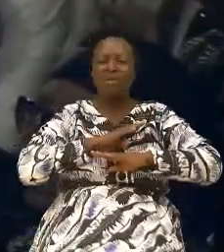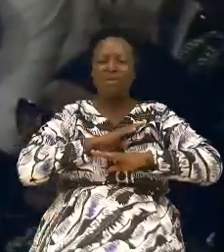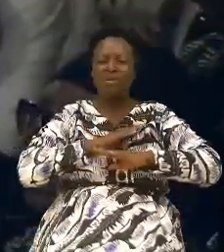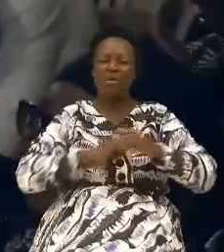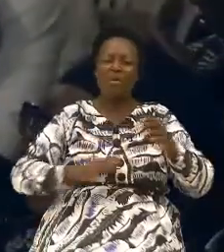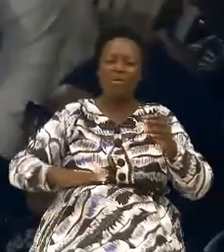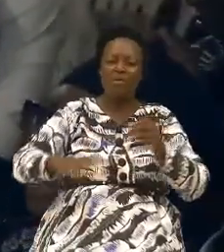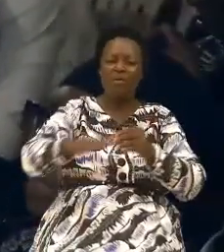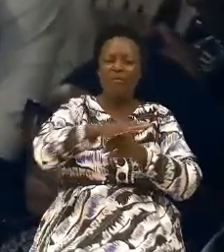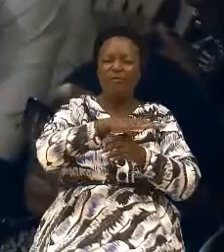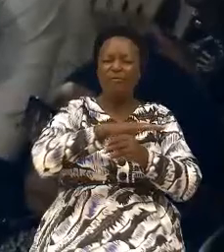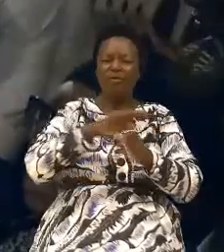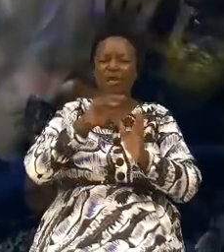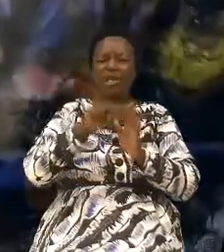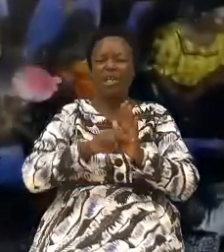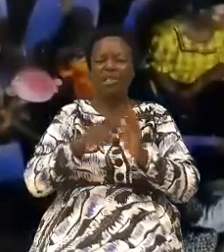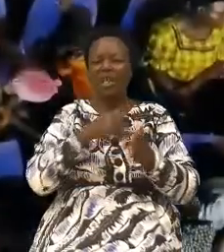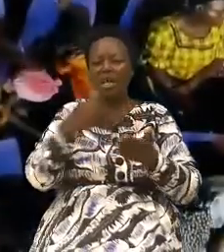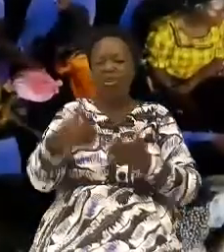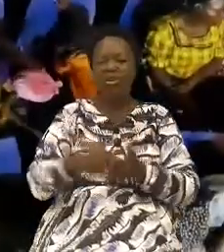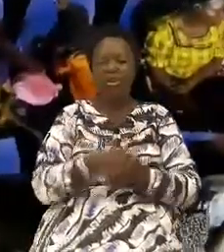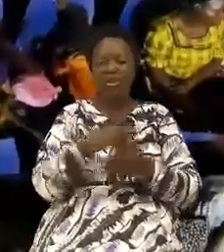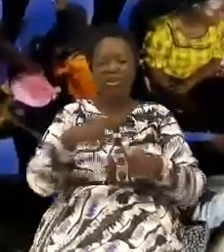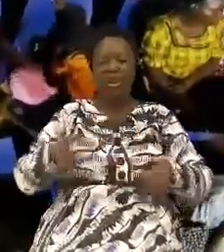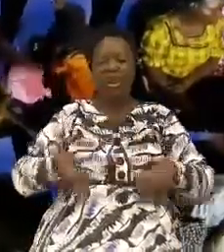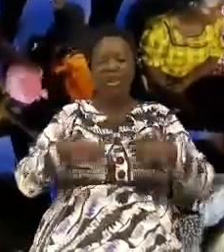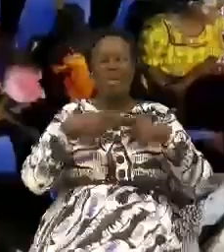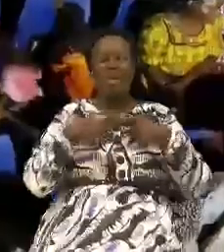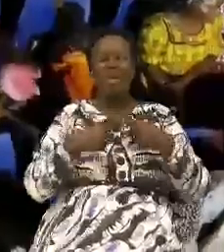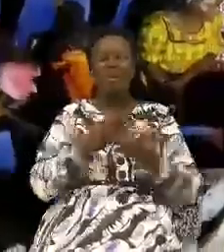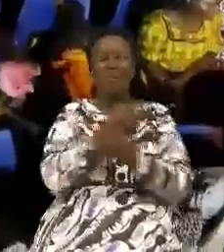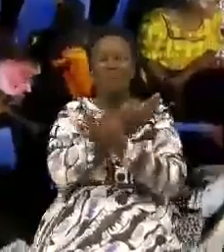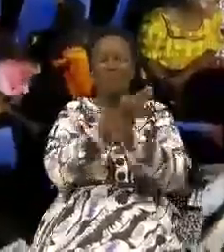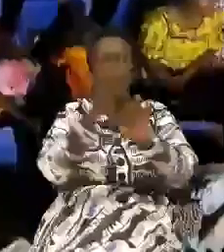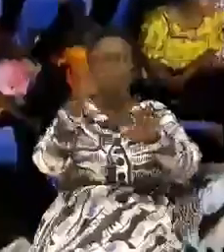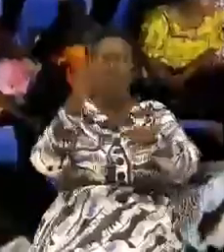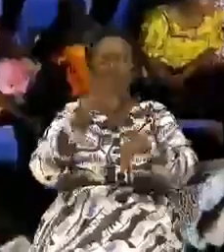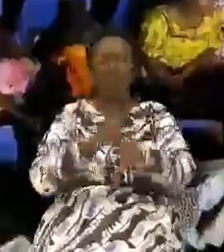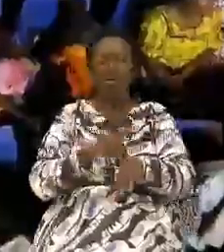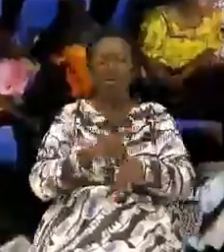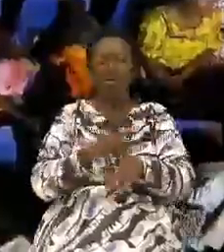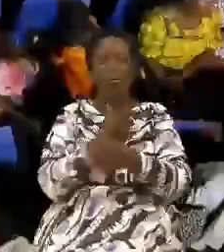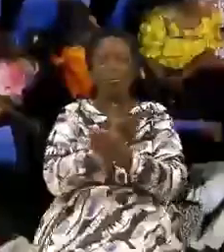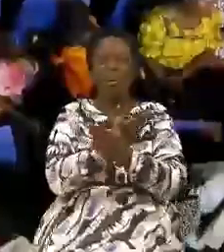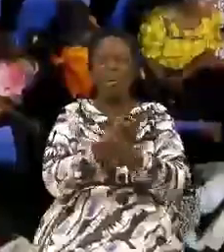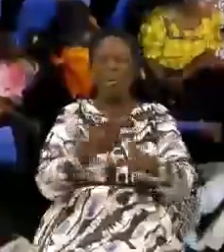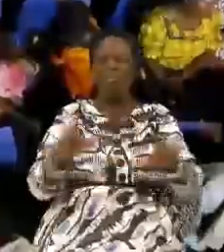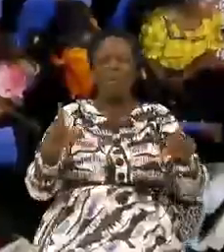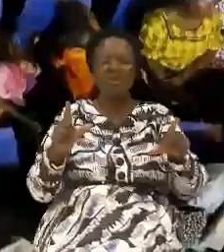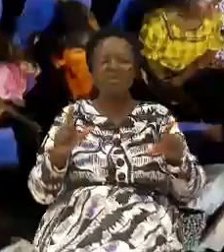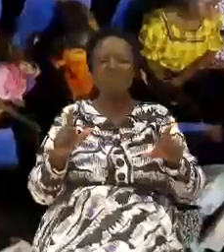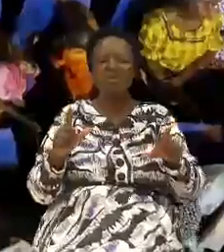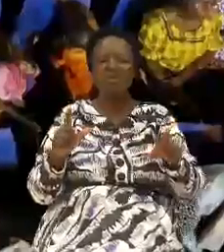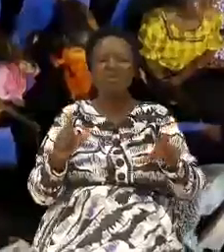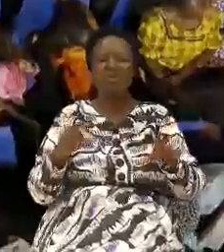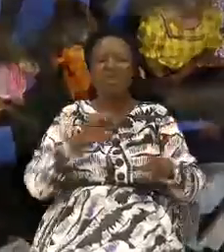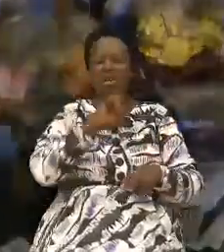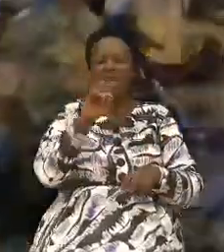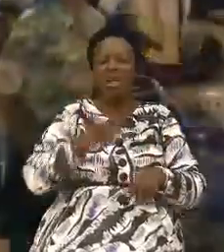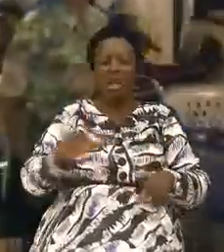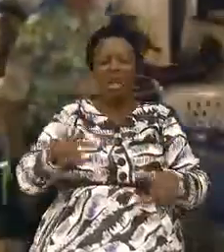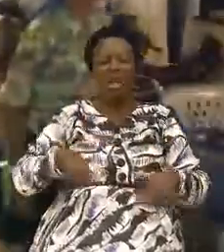saturation, a new life, emancipation, liberation, eternal life. And you